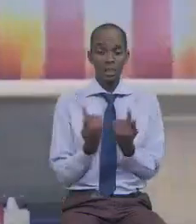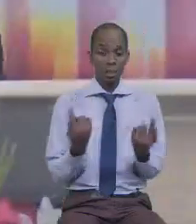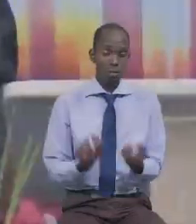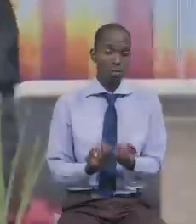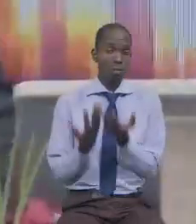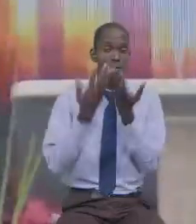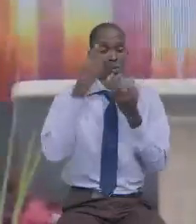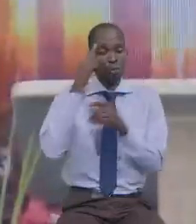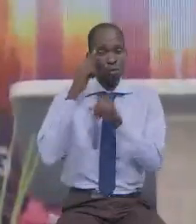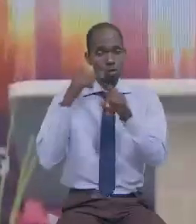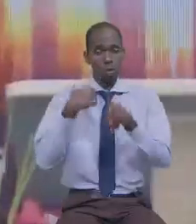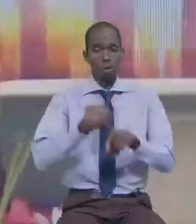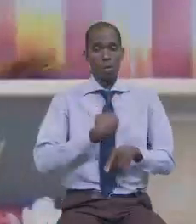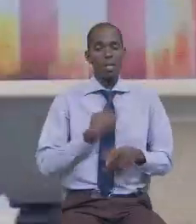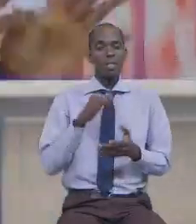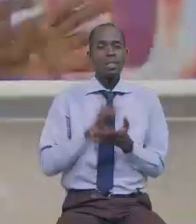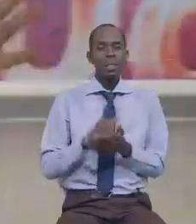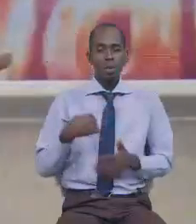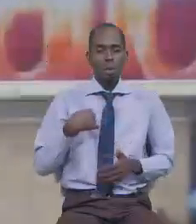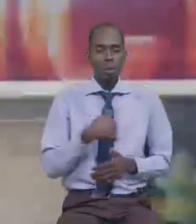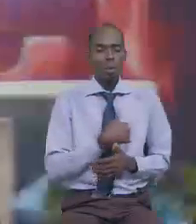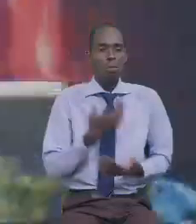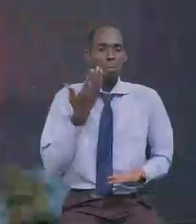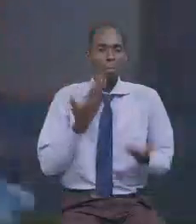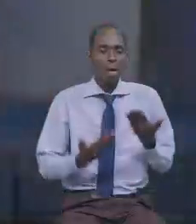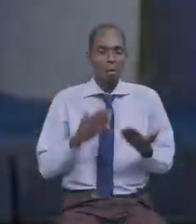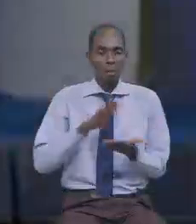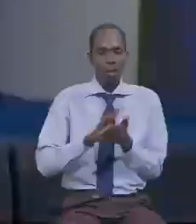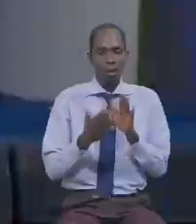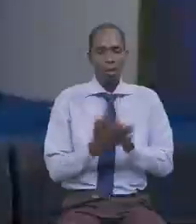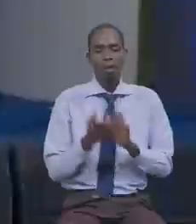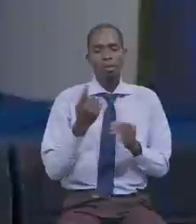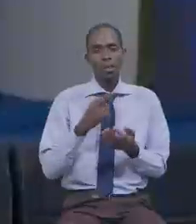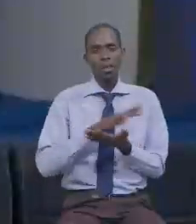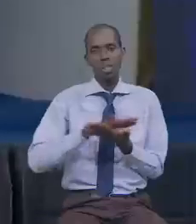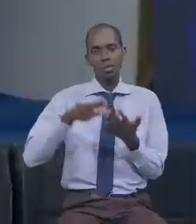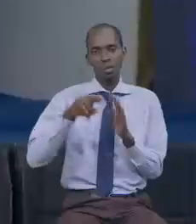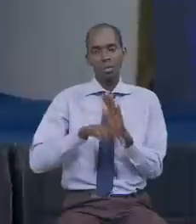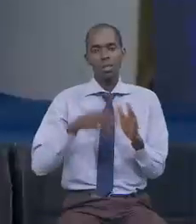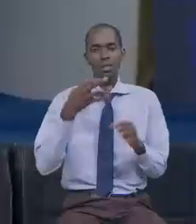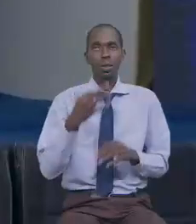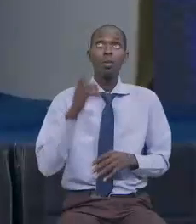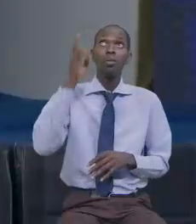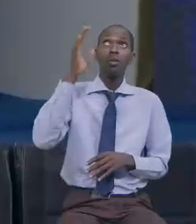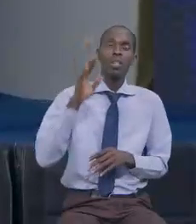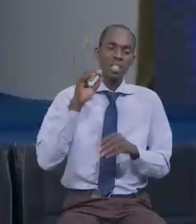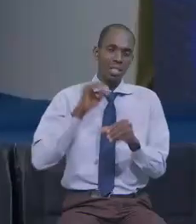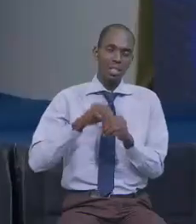might become the righteousness of God in